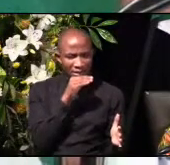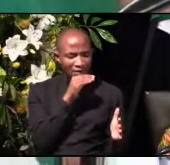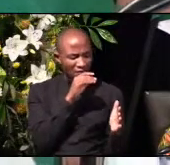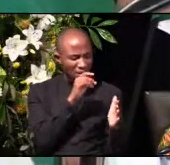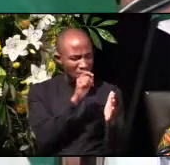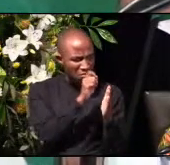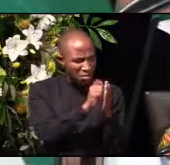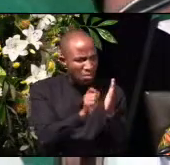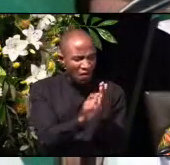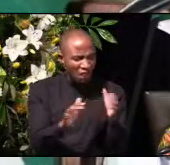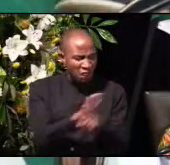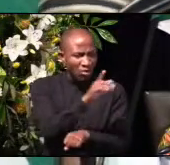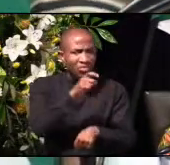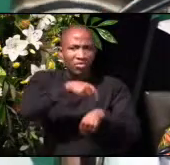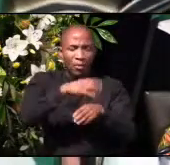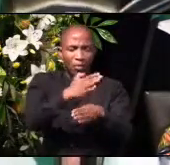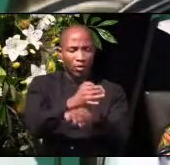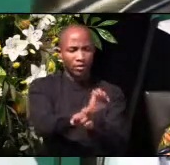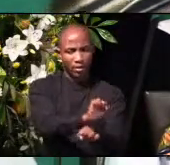full-time